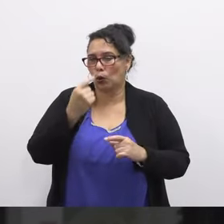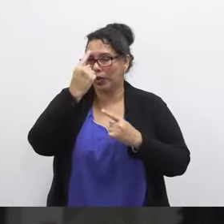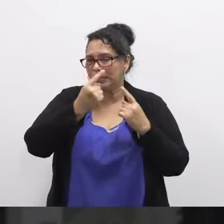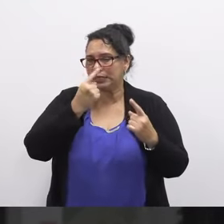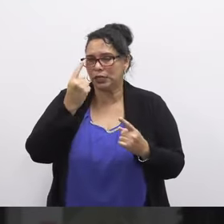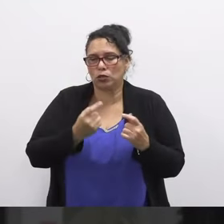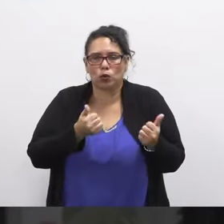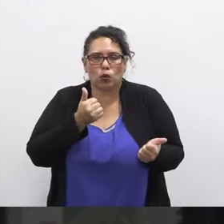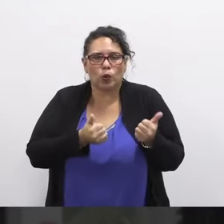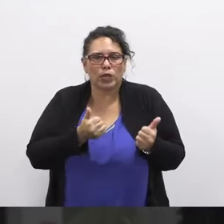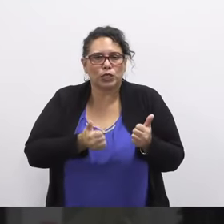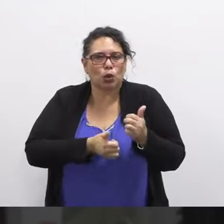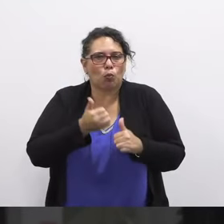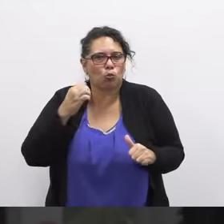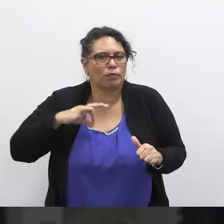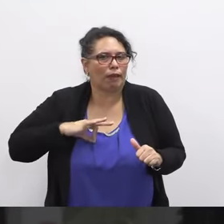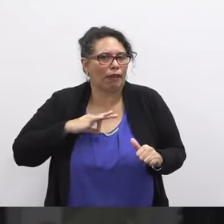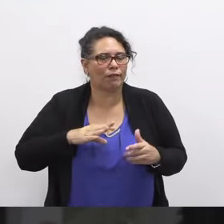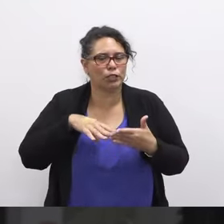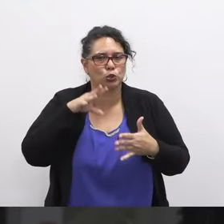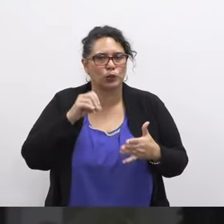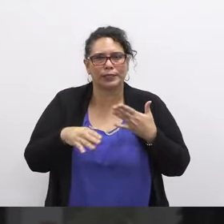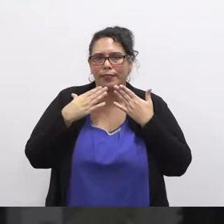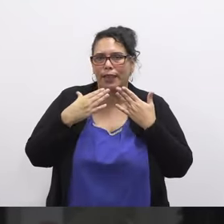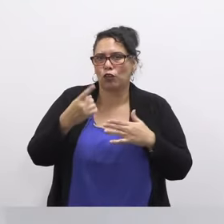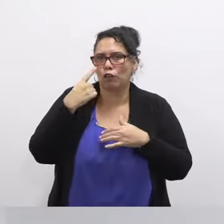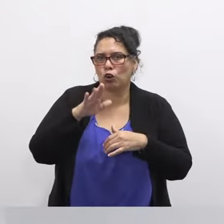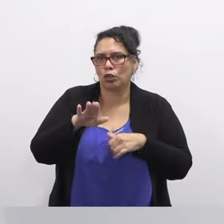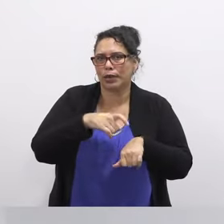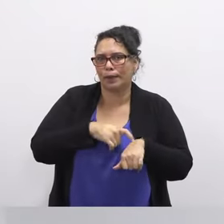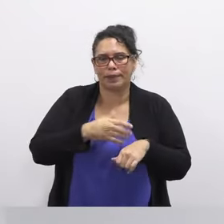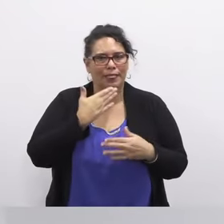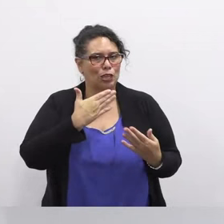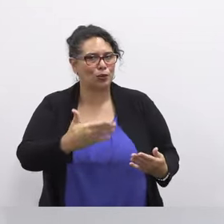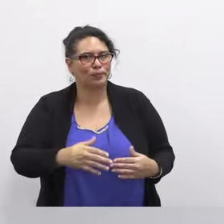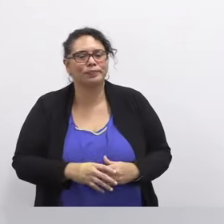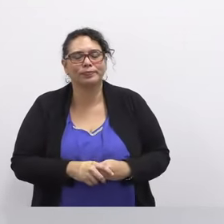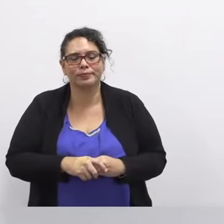what will be of most benefit to students. Thank you all for your time. Thank you.